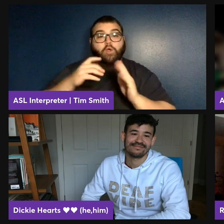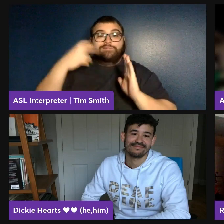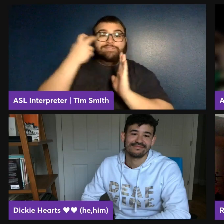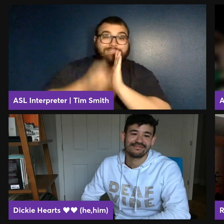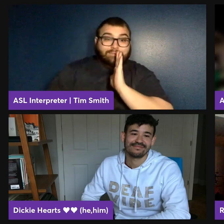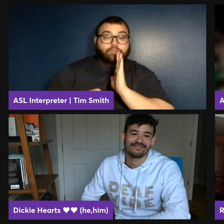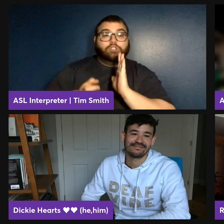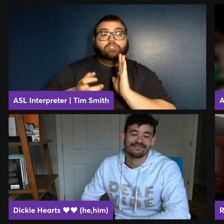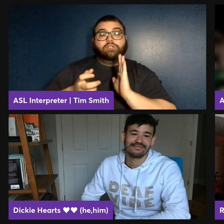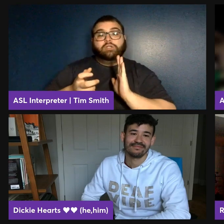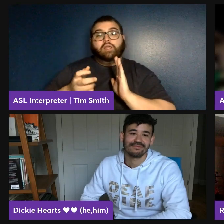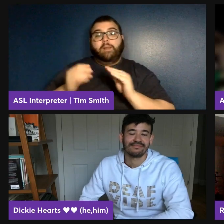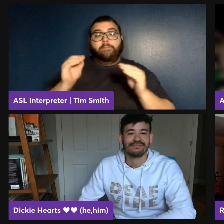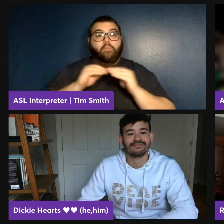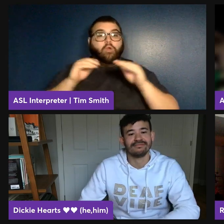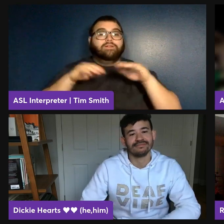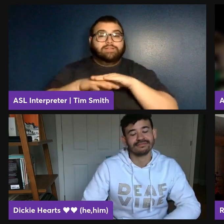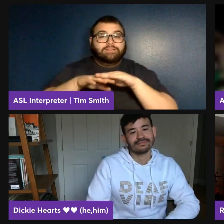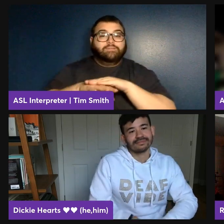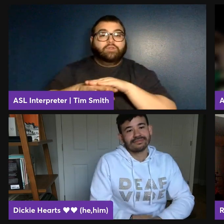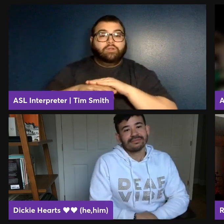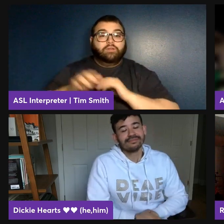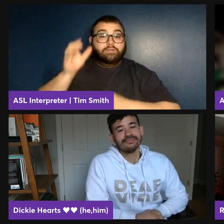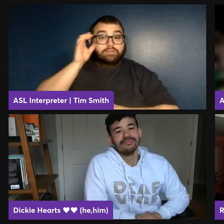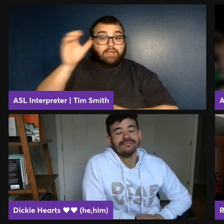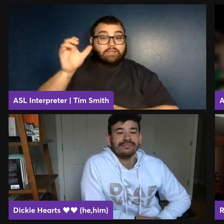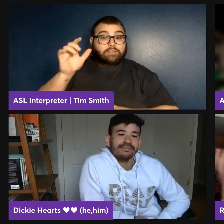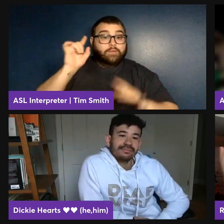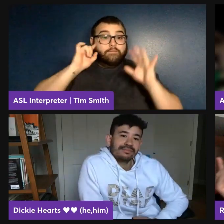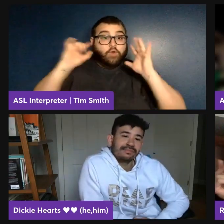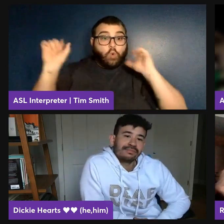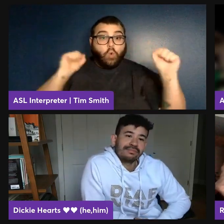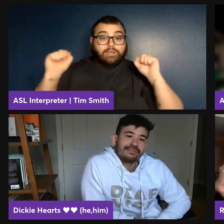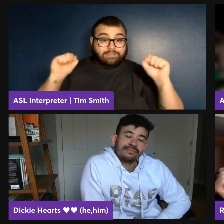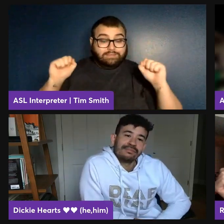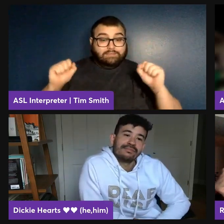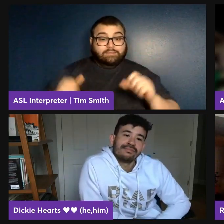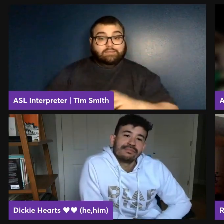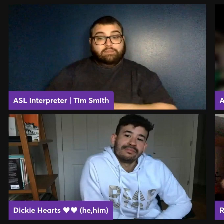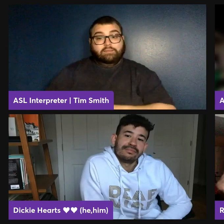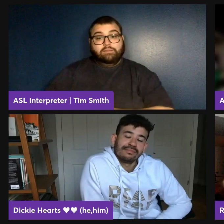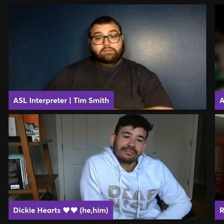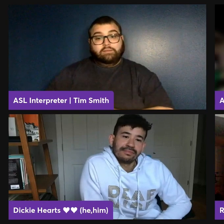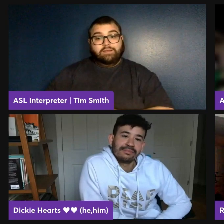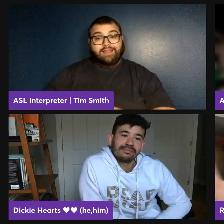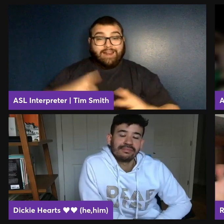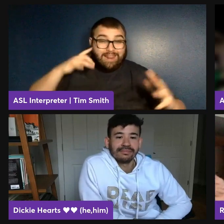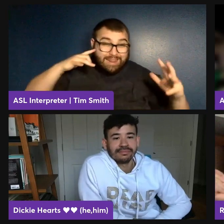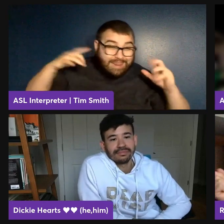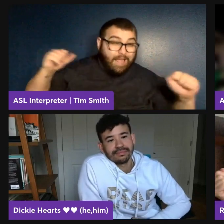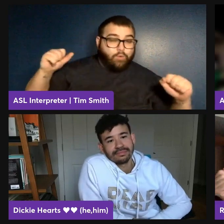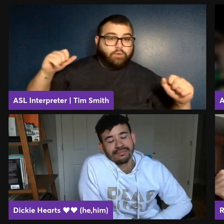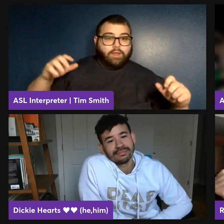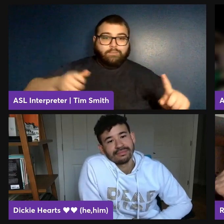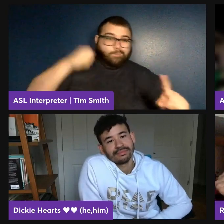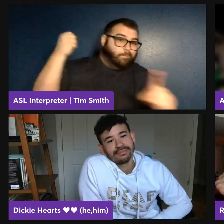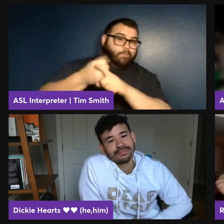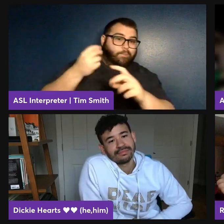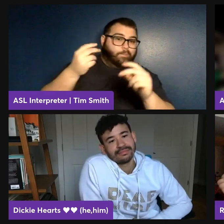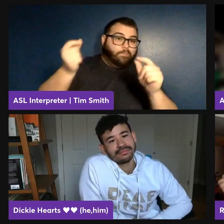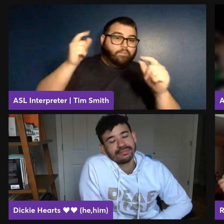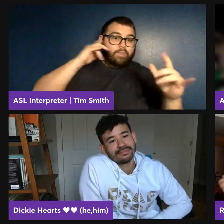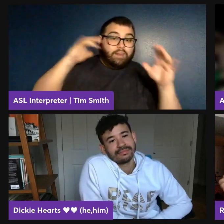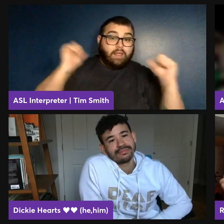more accessible. This notion of noise and loud noises and sudden loud noises.